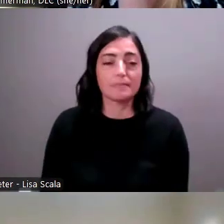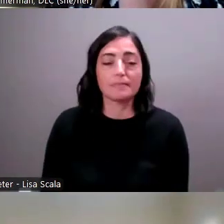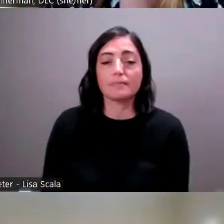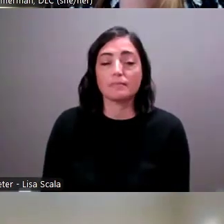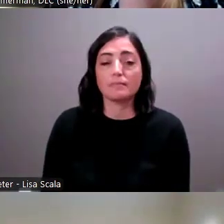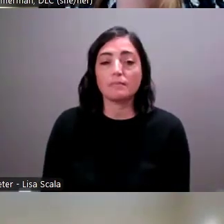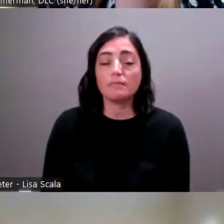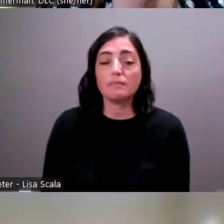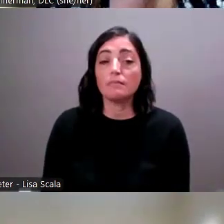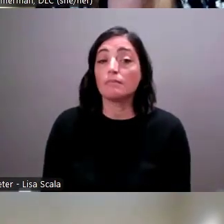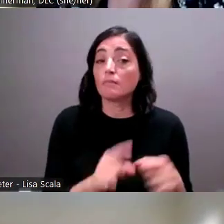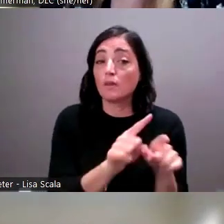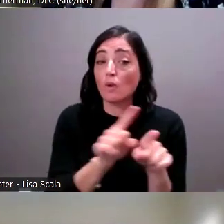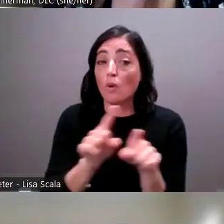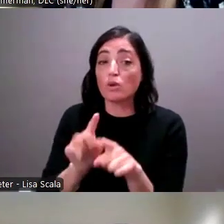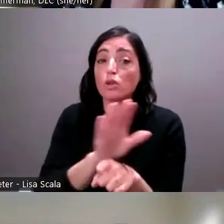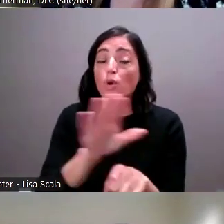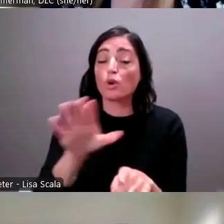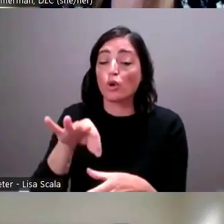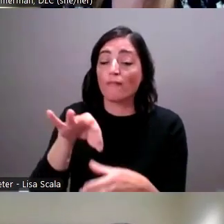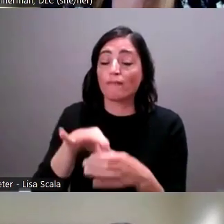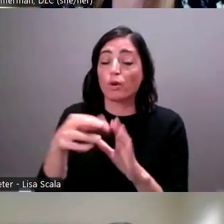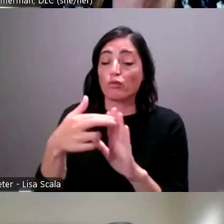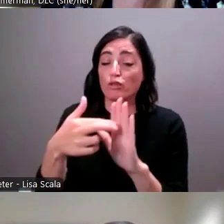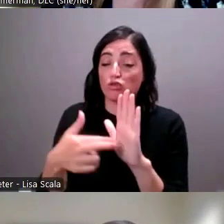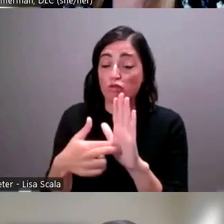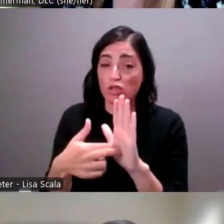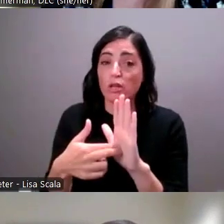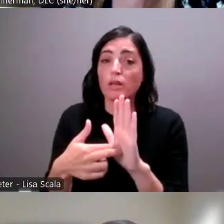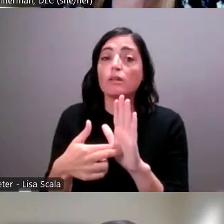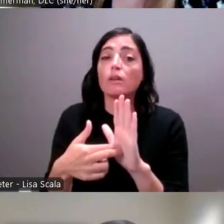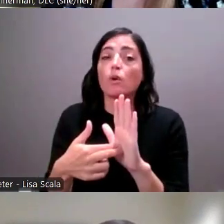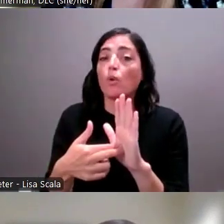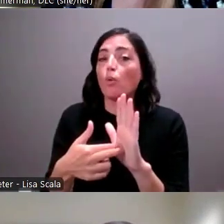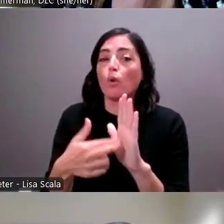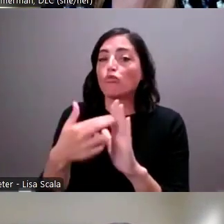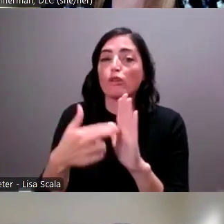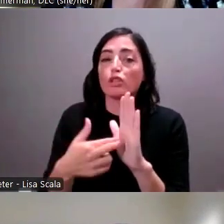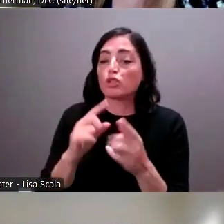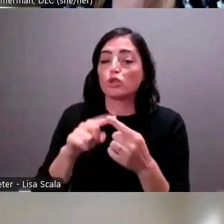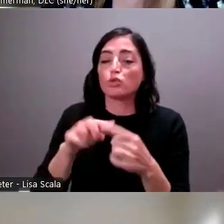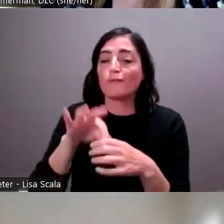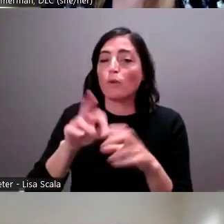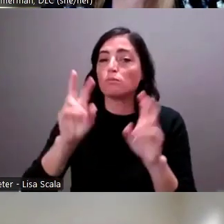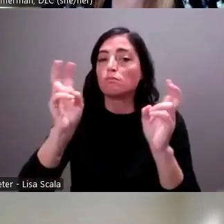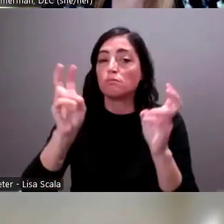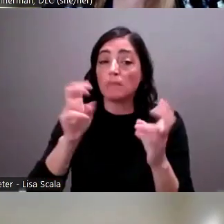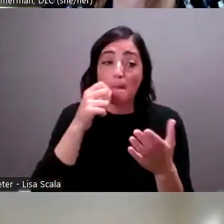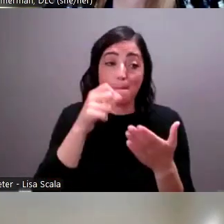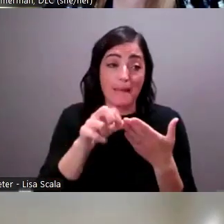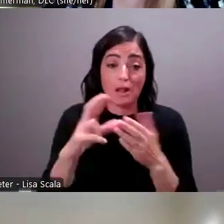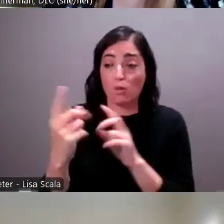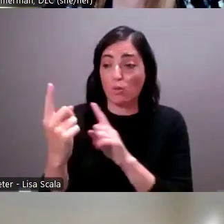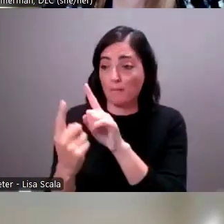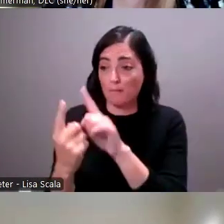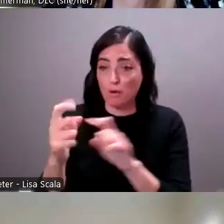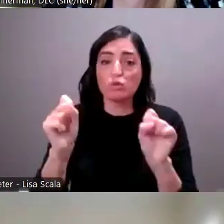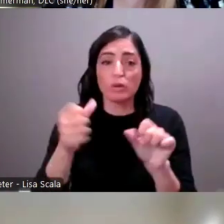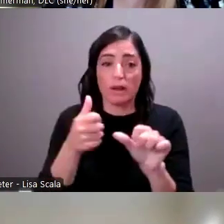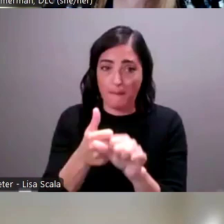You can also update your voter registration or register to vote by mail or in person. And